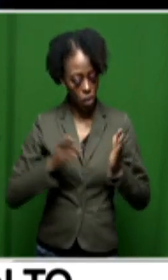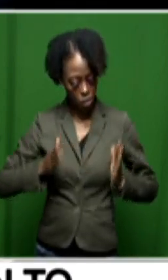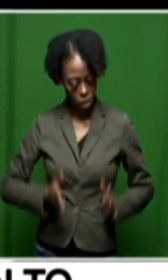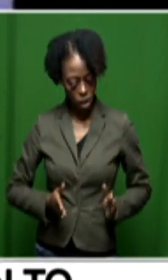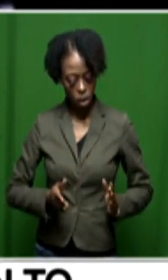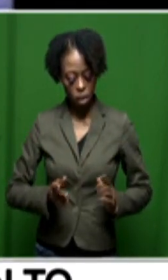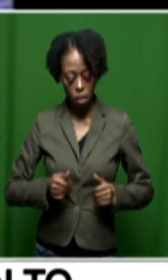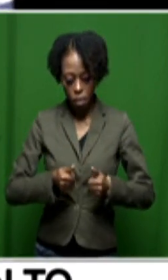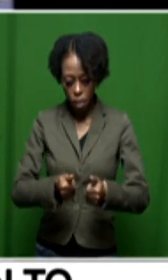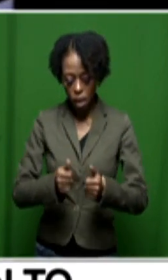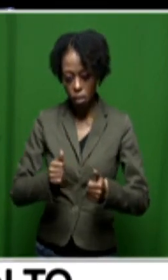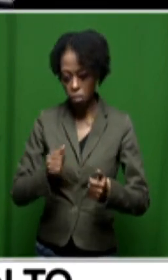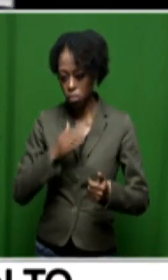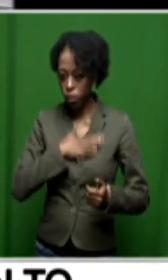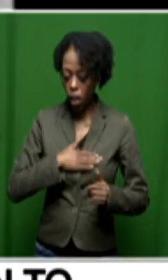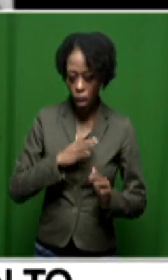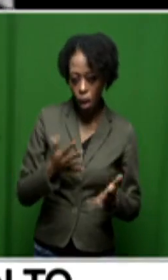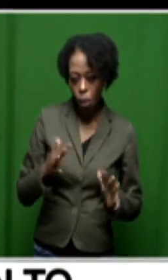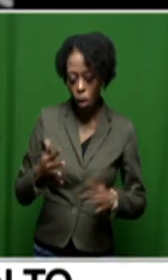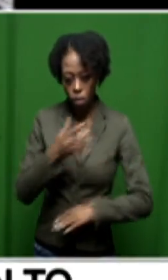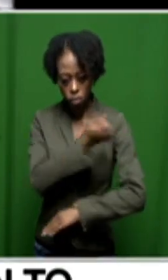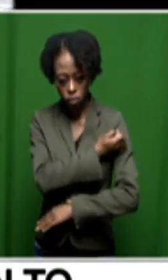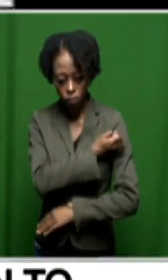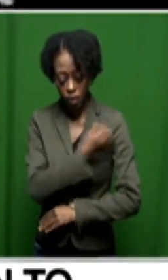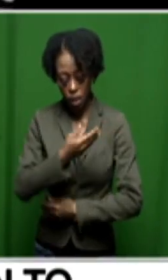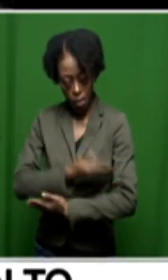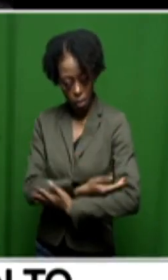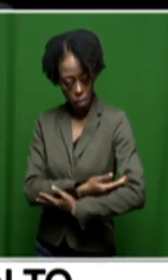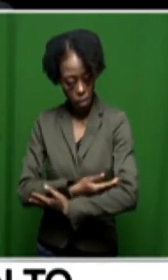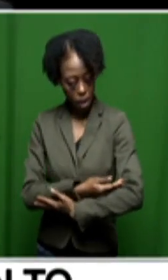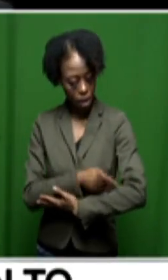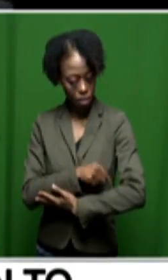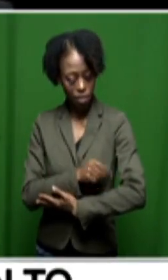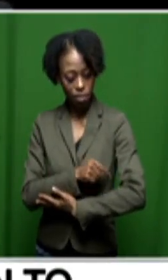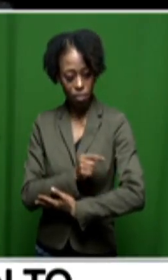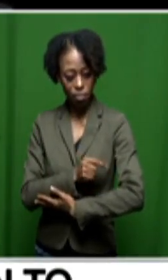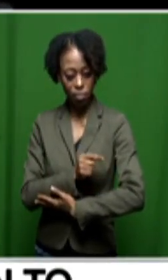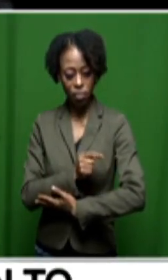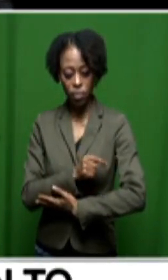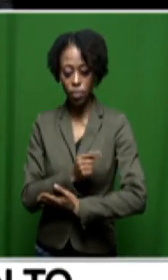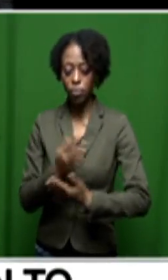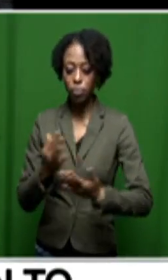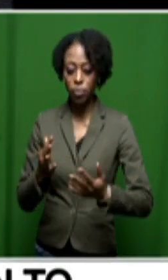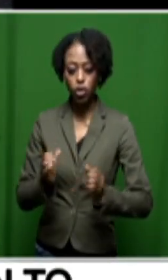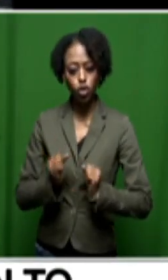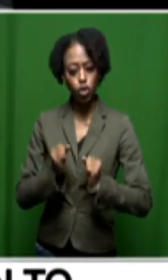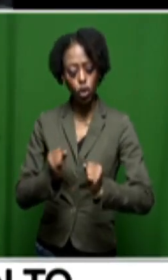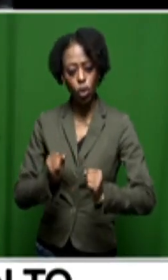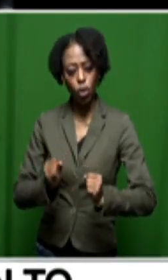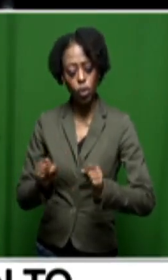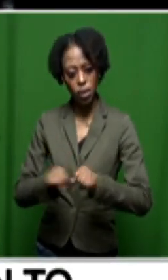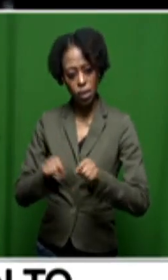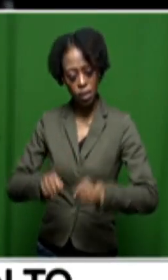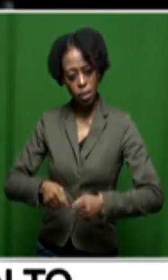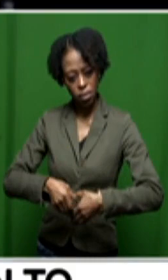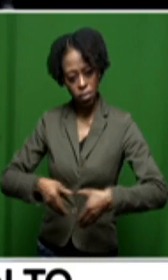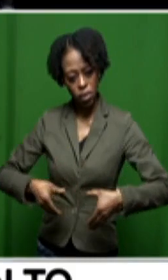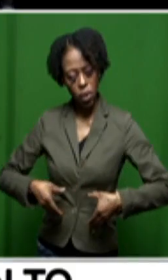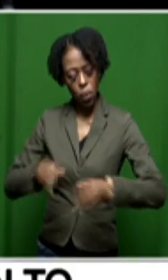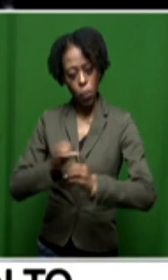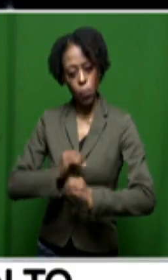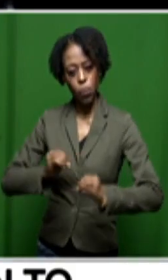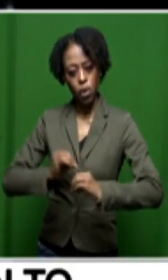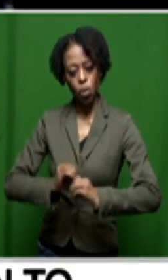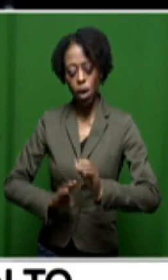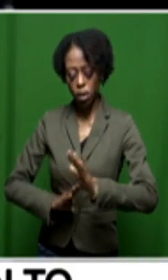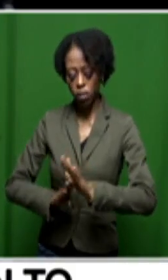to react to the substance, and the young baby doesn't have a profound immune system, it develops as